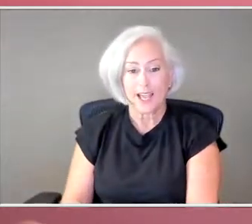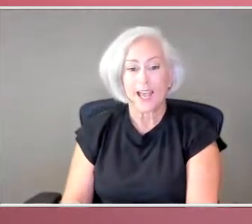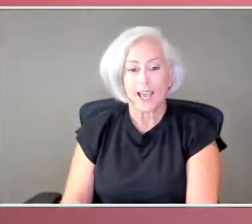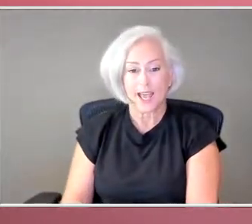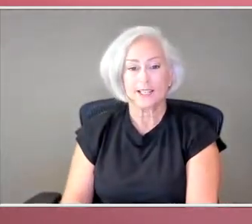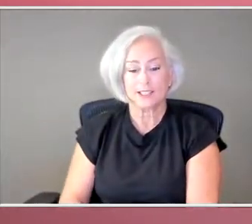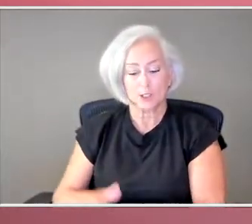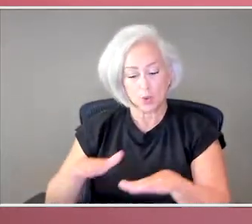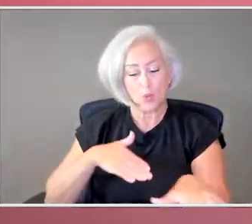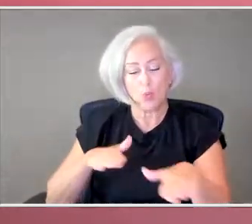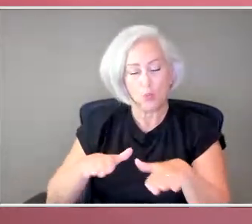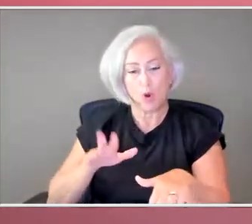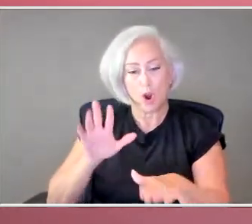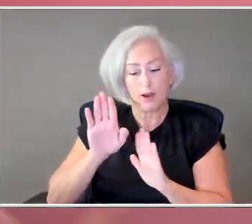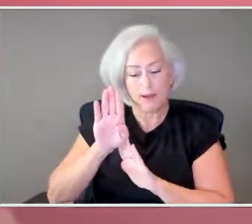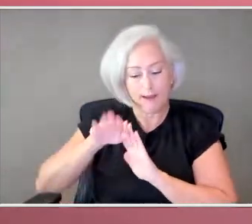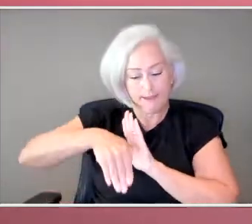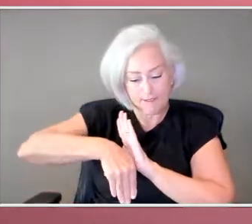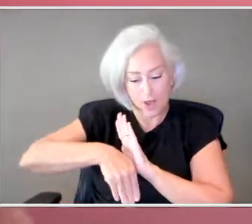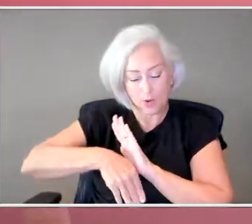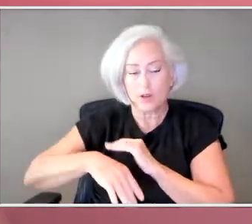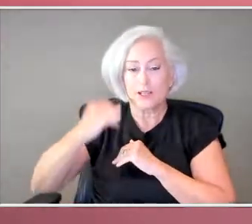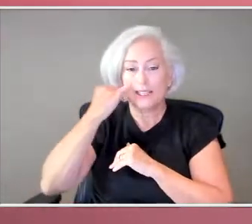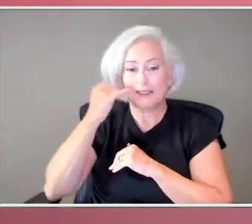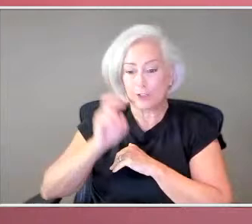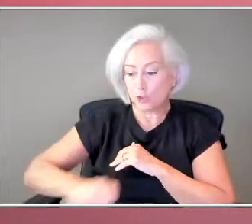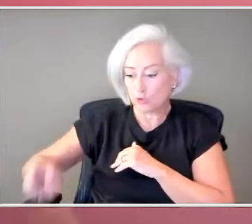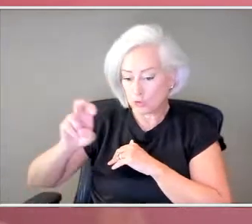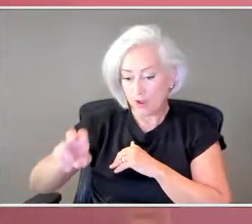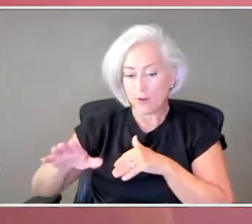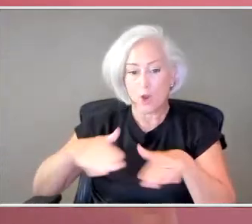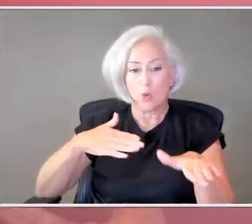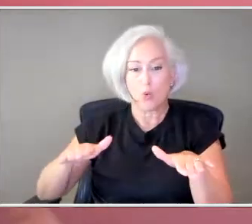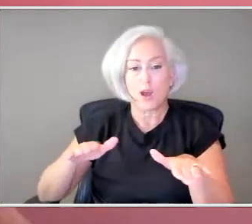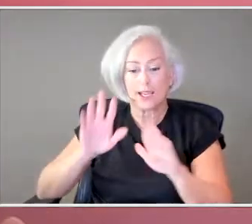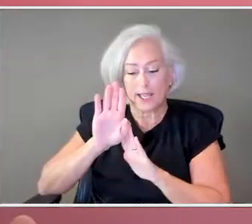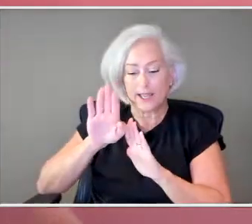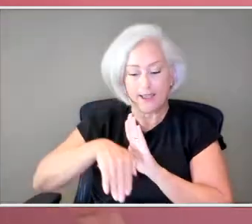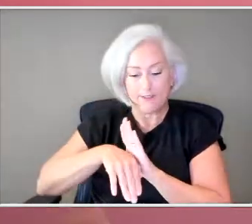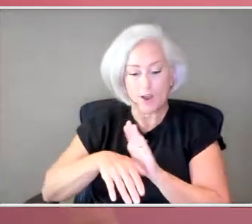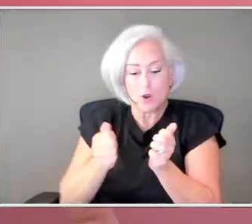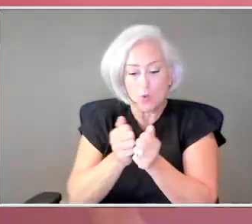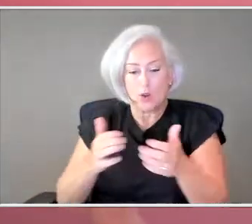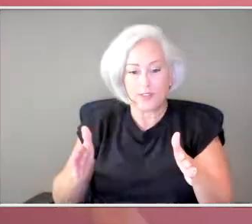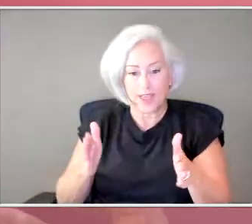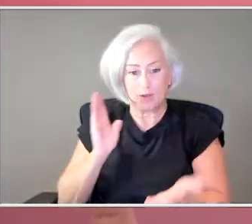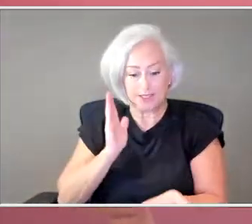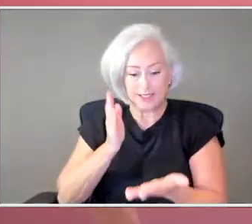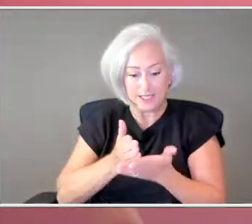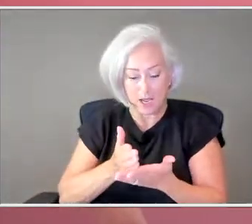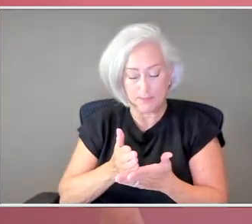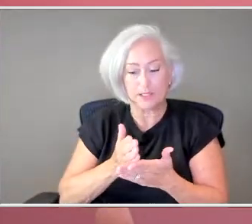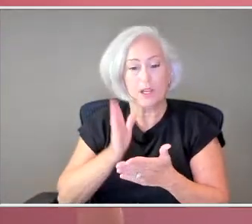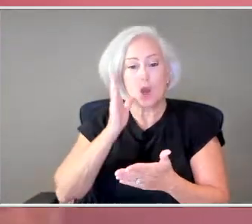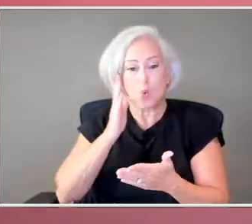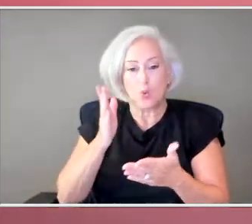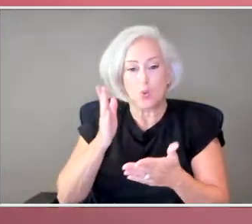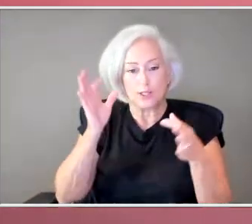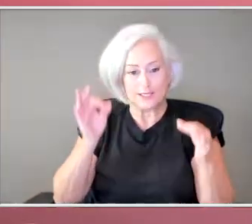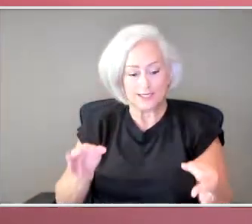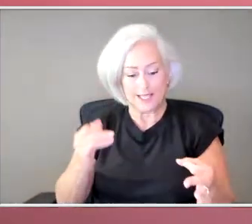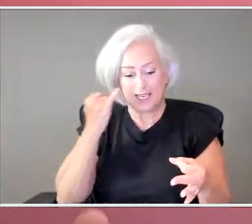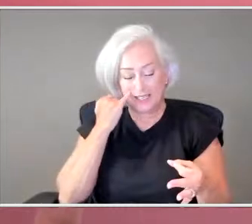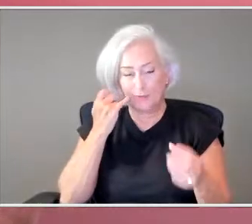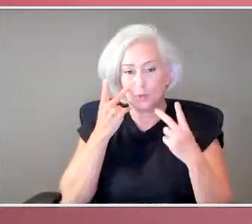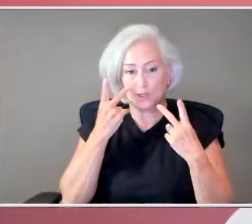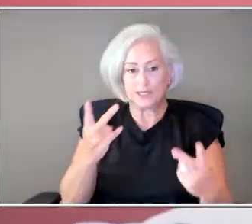if you go on a trip, being able to walk 30 minutes without stopping defines whether or not you're going to see the world from the edge of the